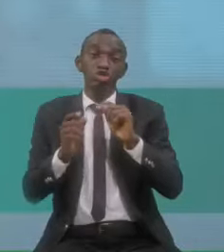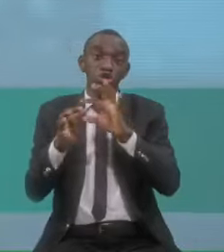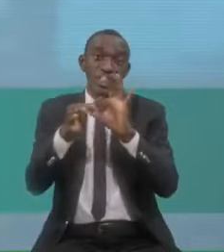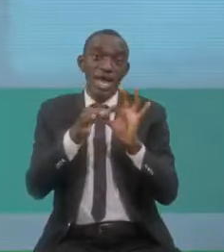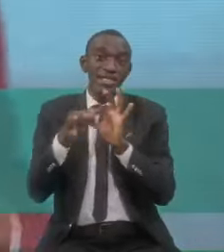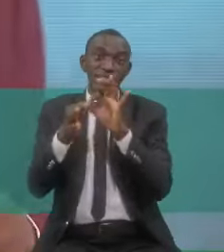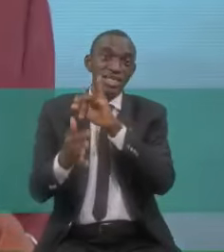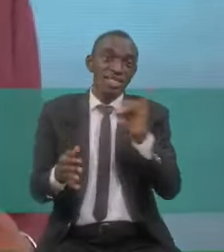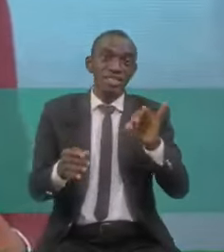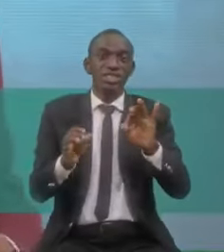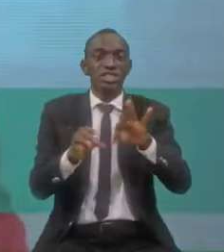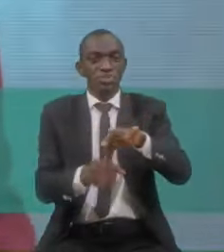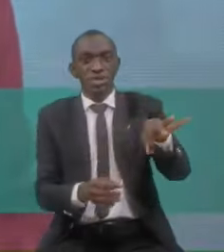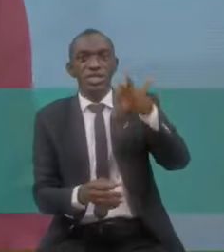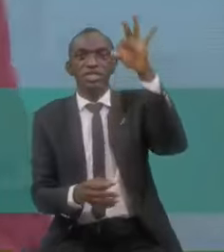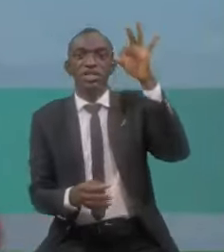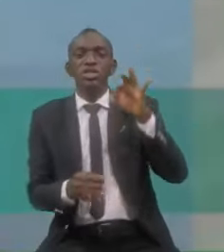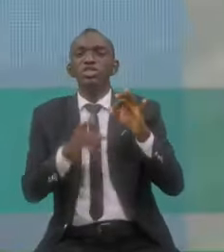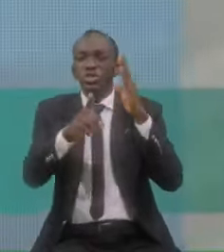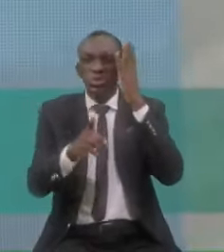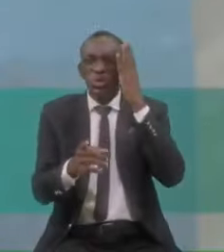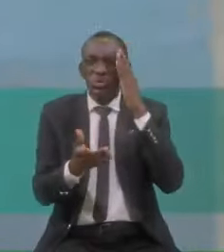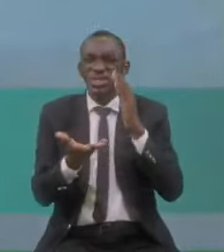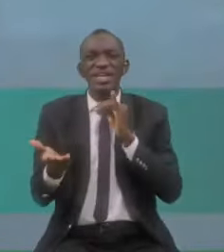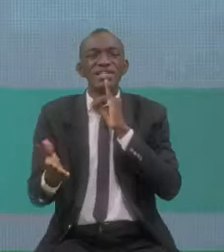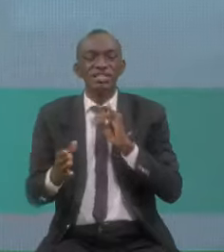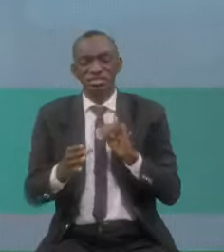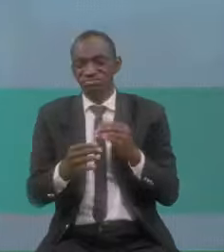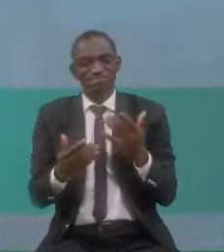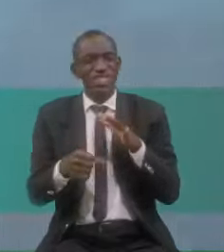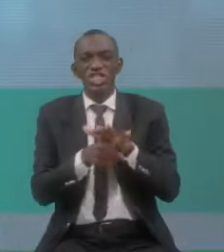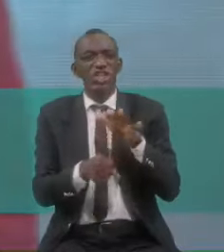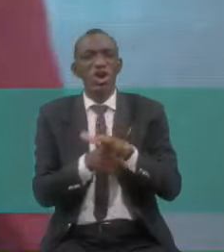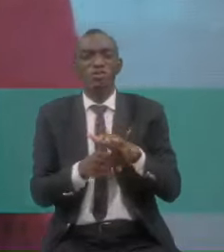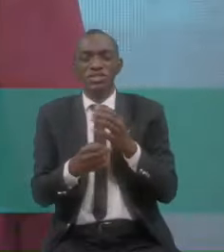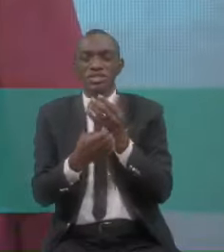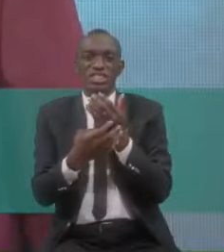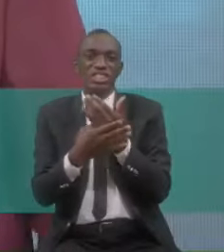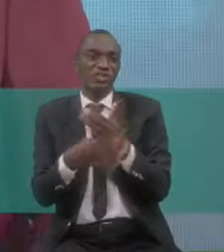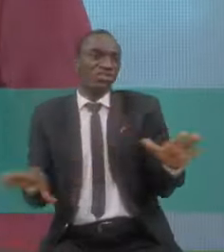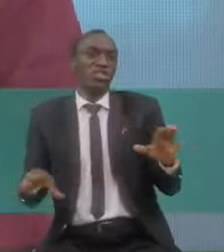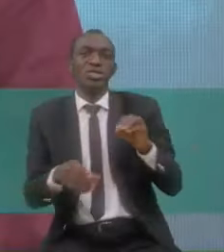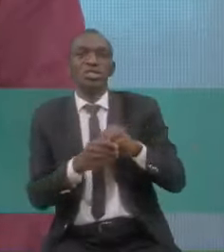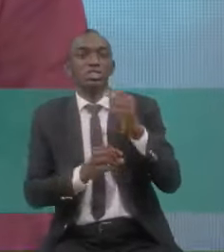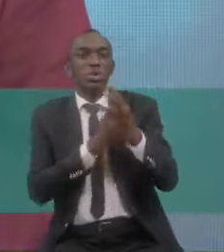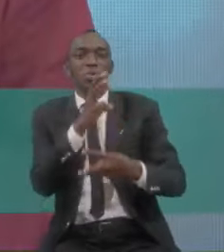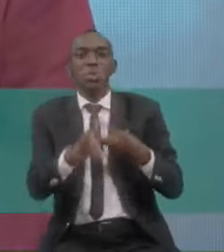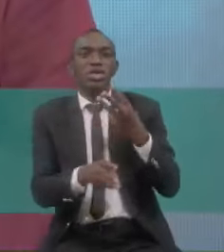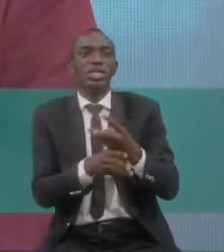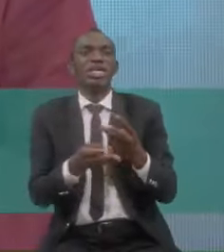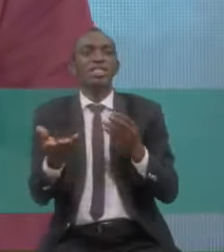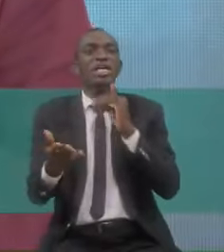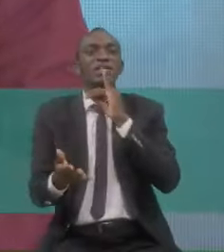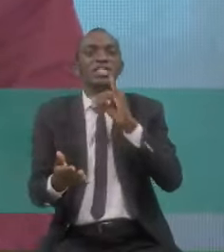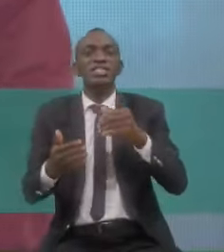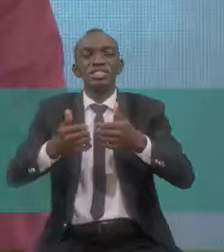spirit. You know, there's enough division in the world. There is enough conflict in the world. And there